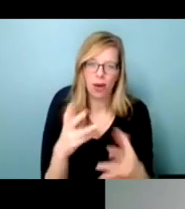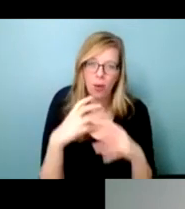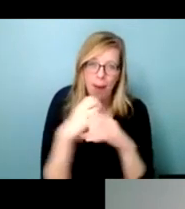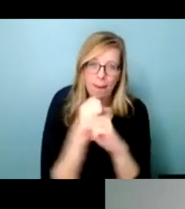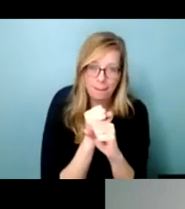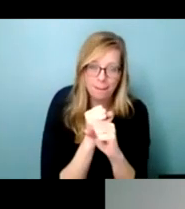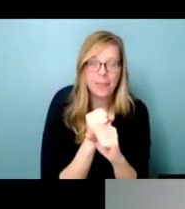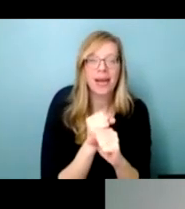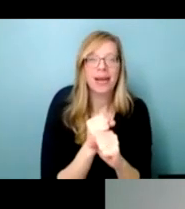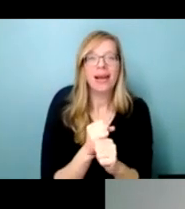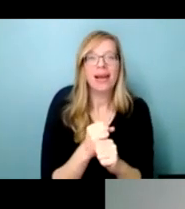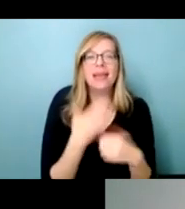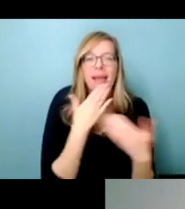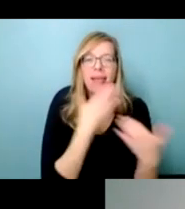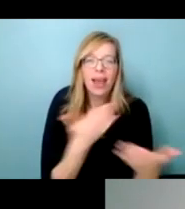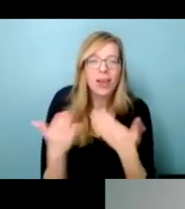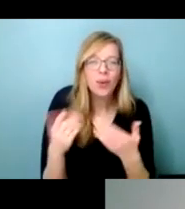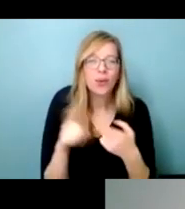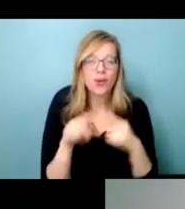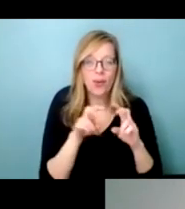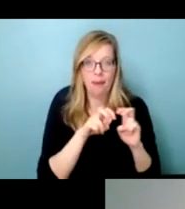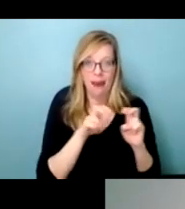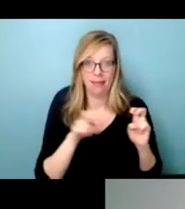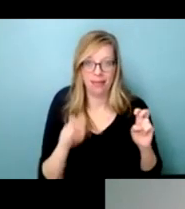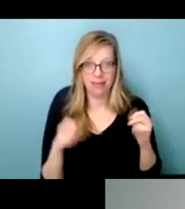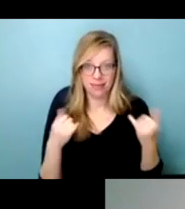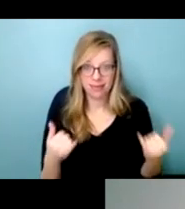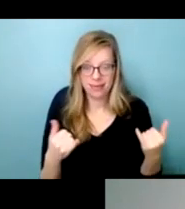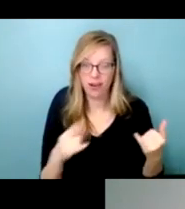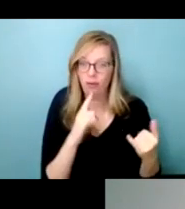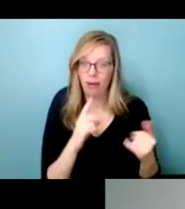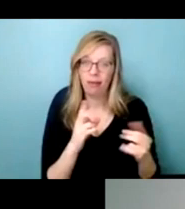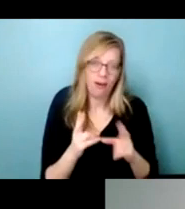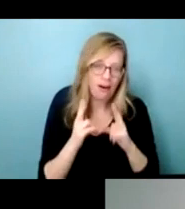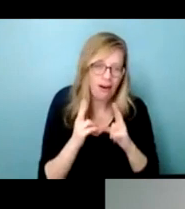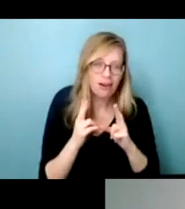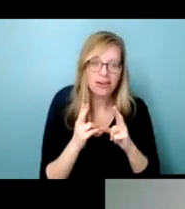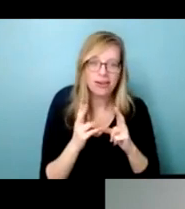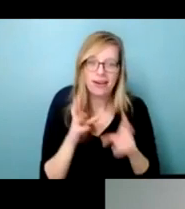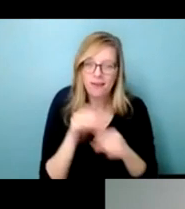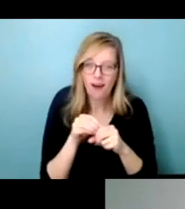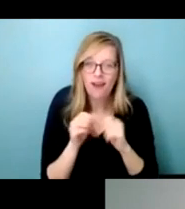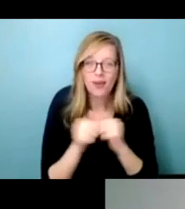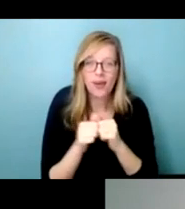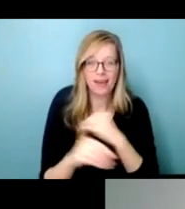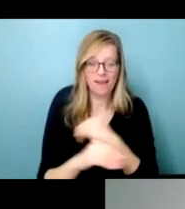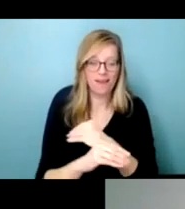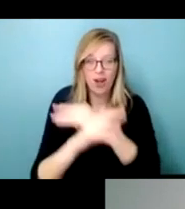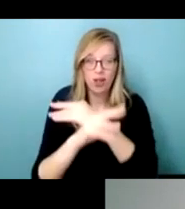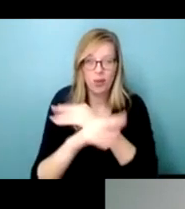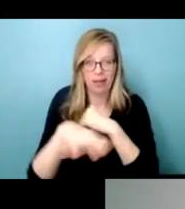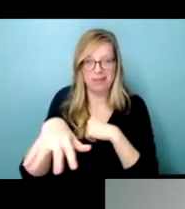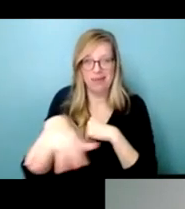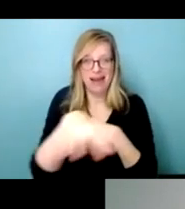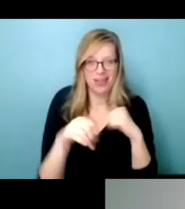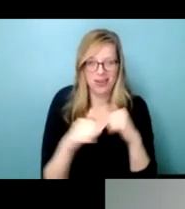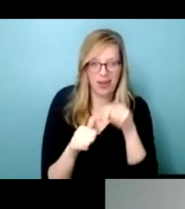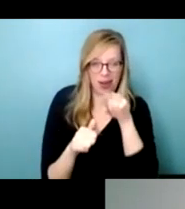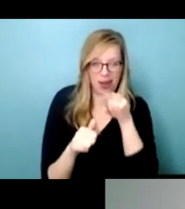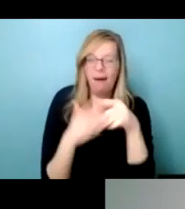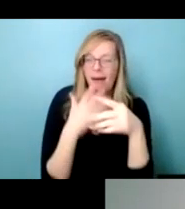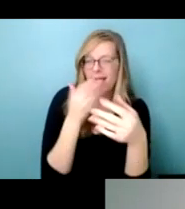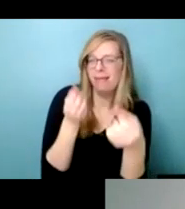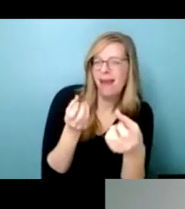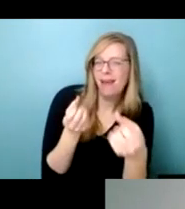to our panelists today. It's been an honor to share the virtual stage with you guys. Thank you so much for sharing